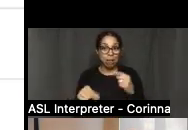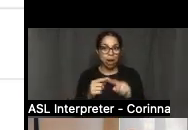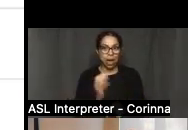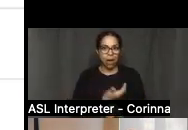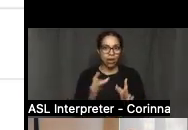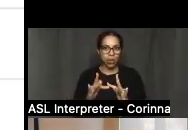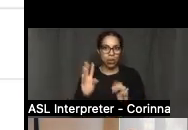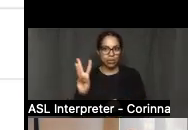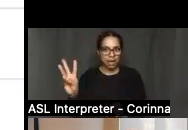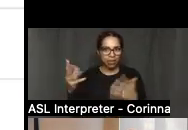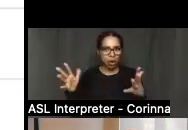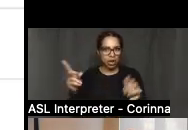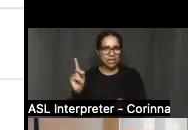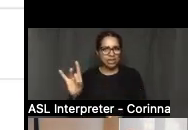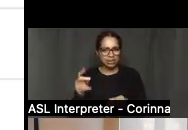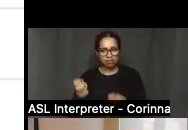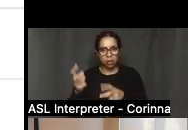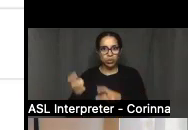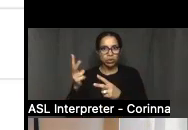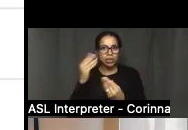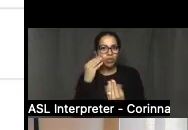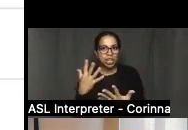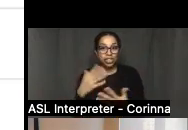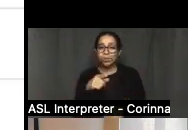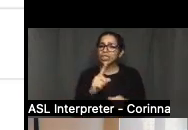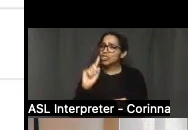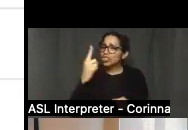come. So this is just the beginning.